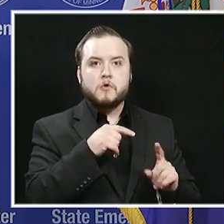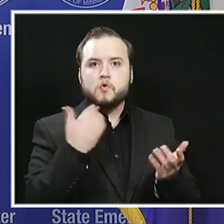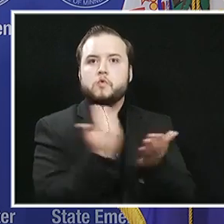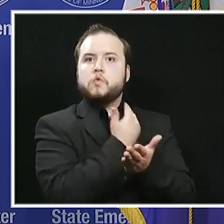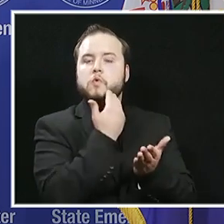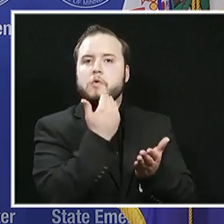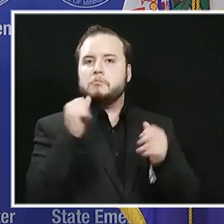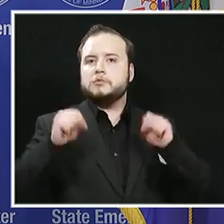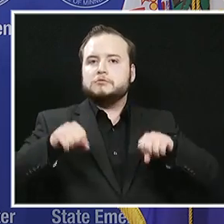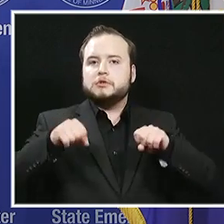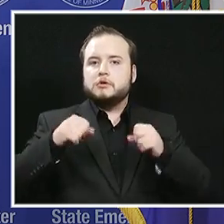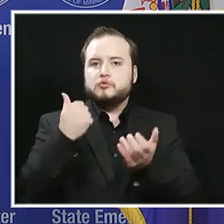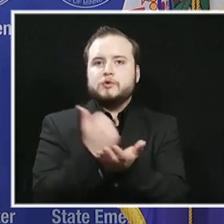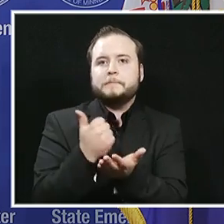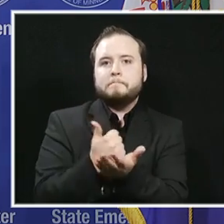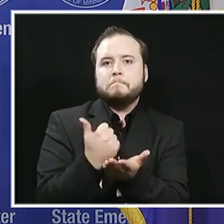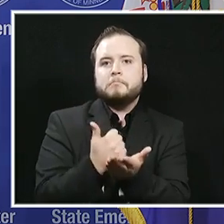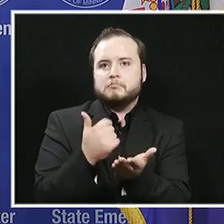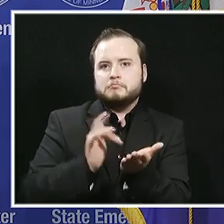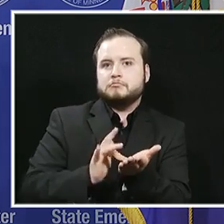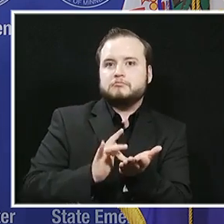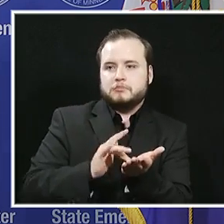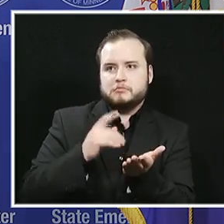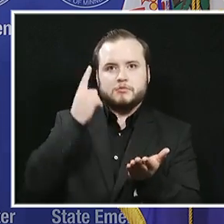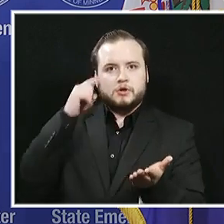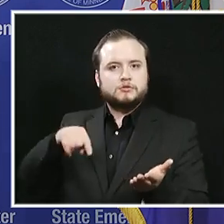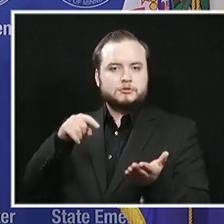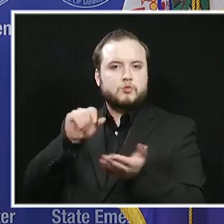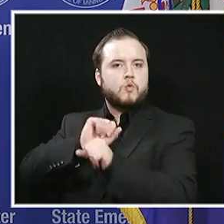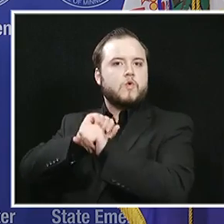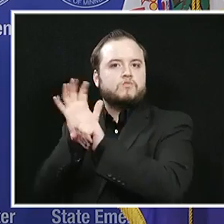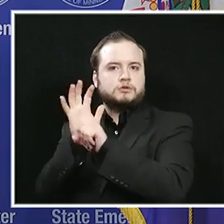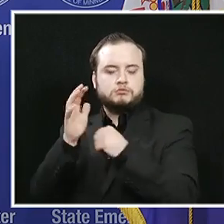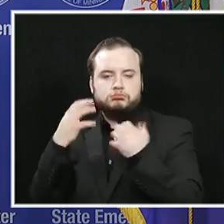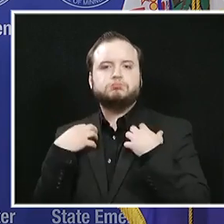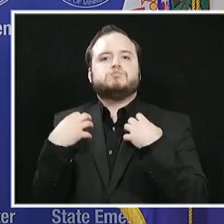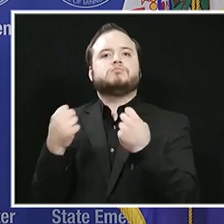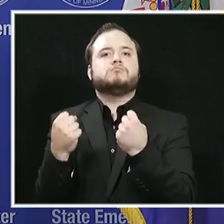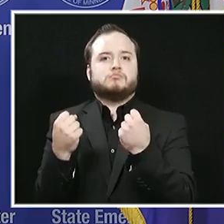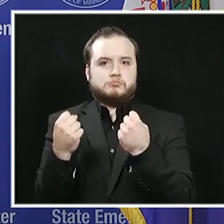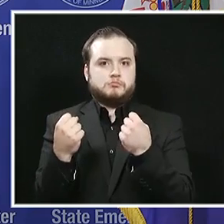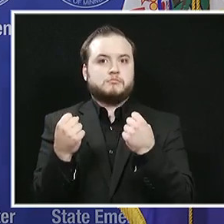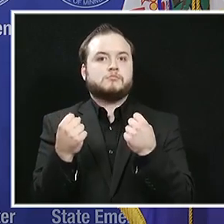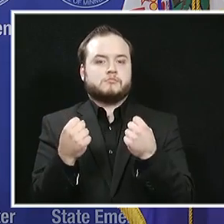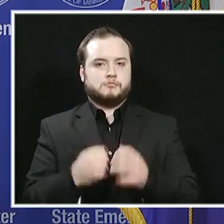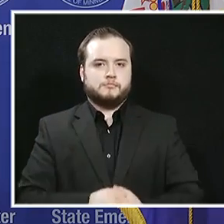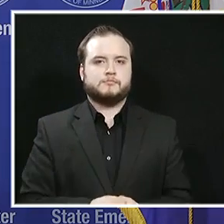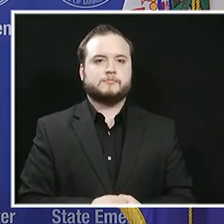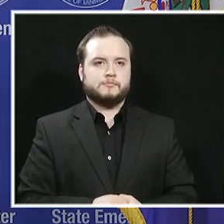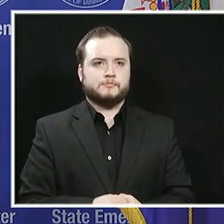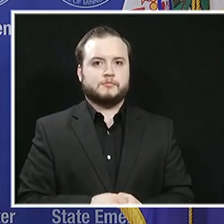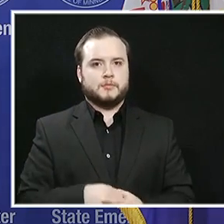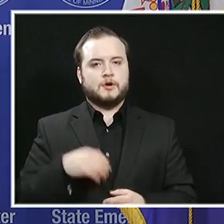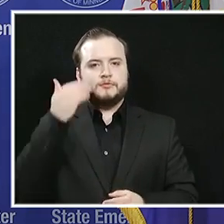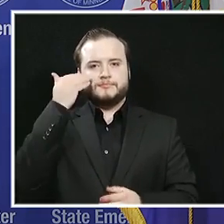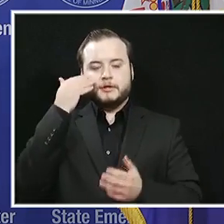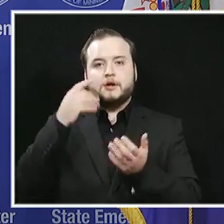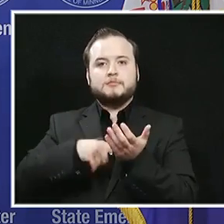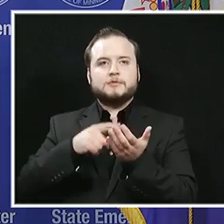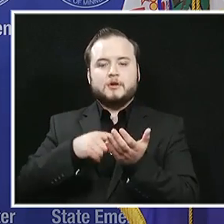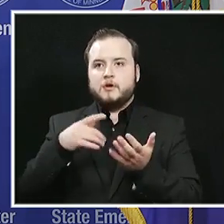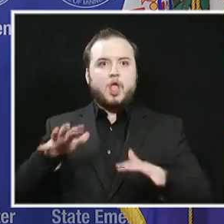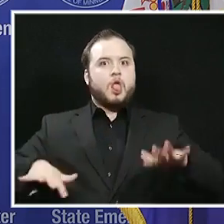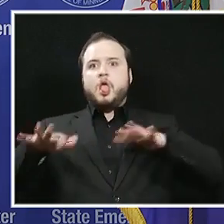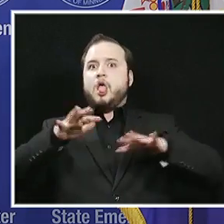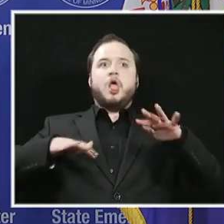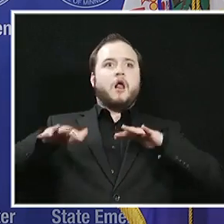happen. And I think we should pause when there's positive things to happen. And I think today there's a lot of positives to